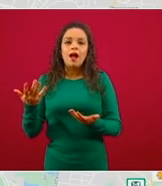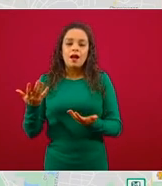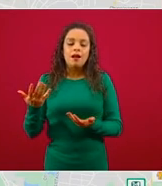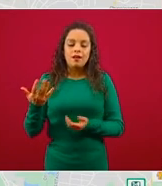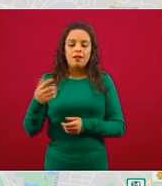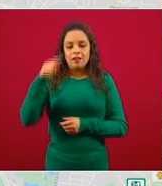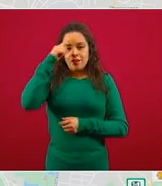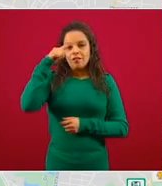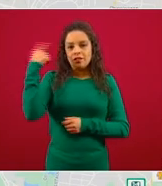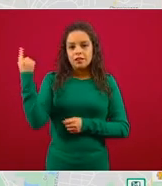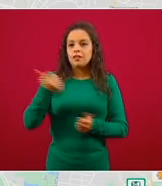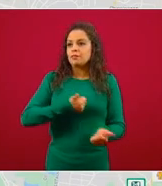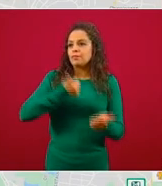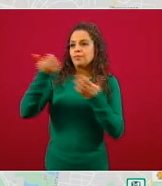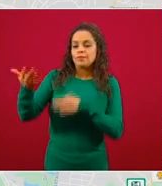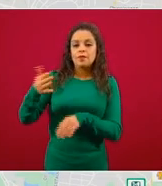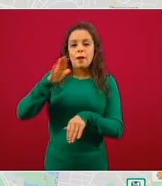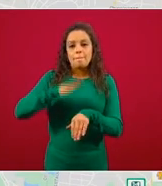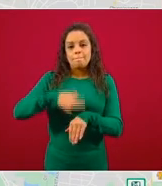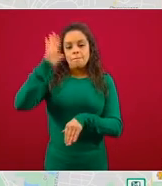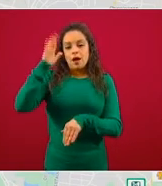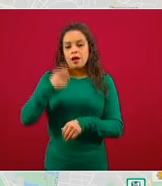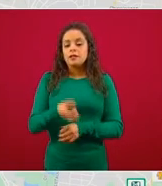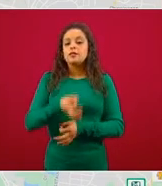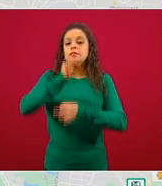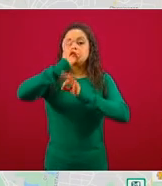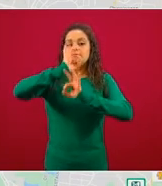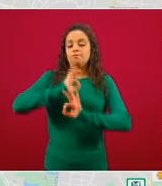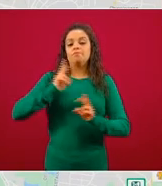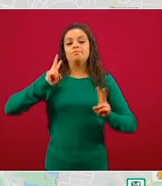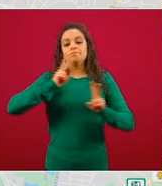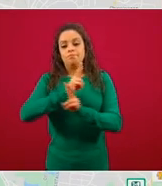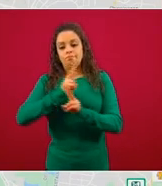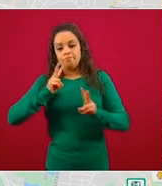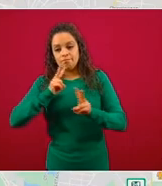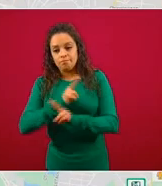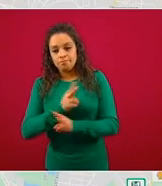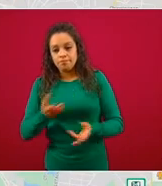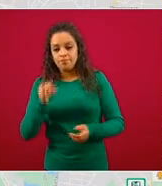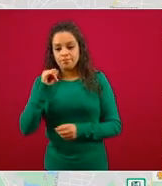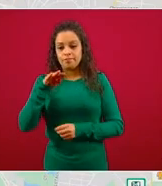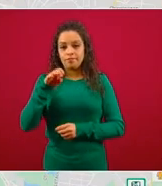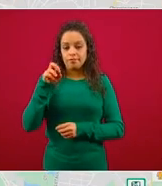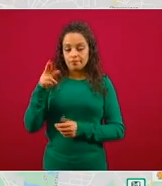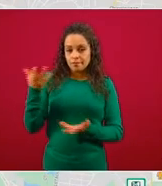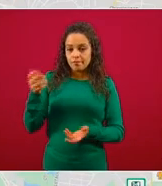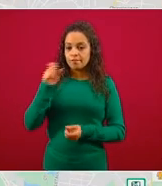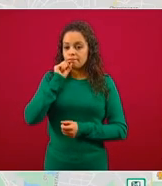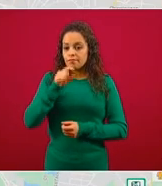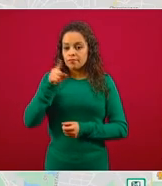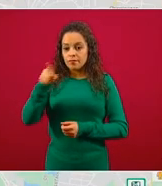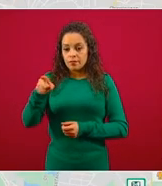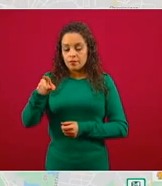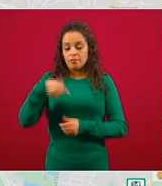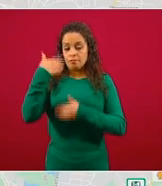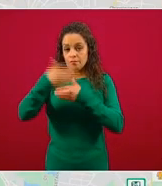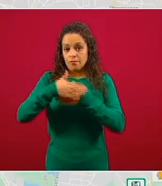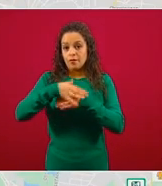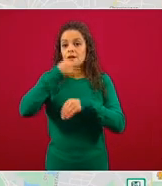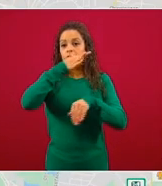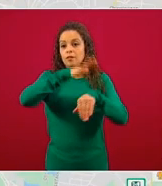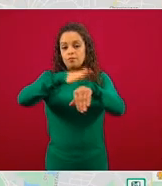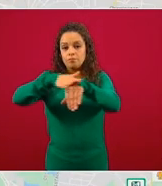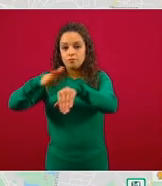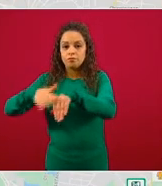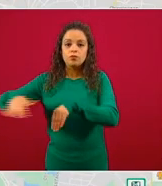So perhaps there are some that are available, such as the INER program that said they were going to be getting more